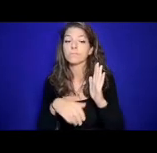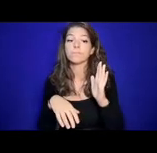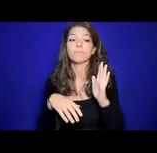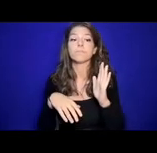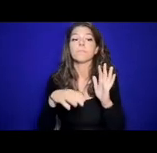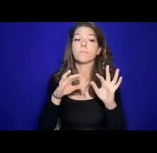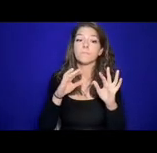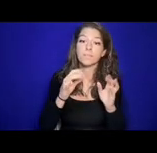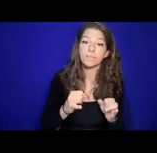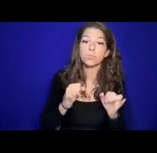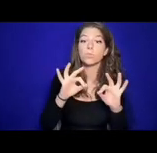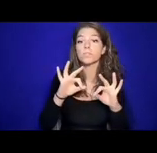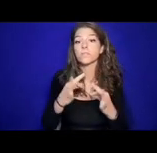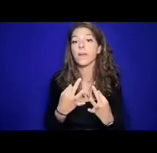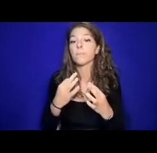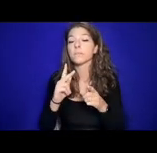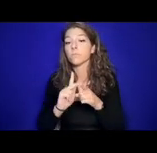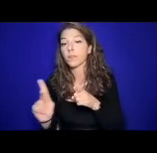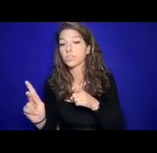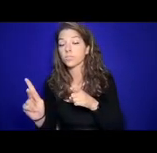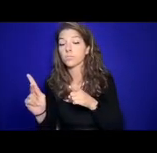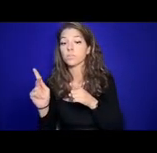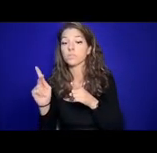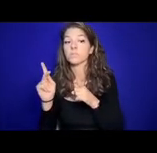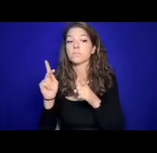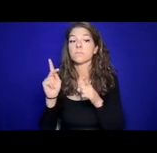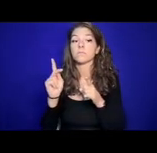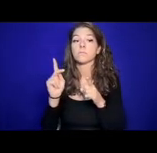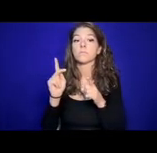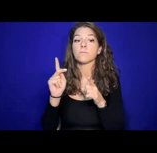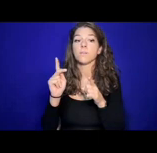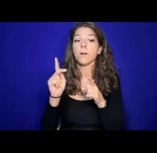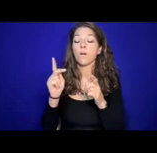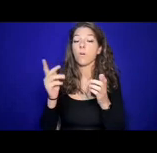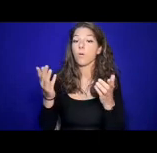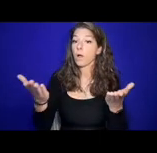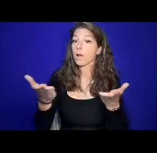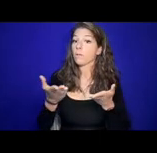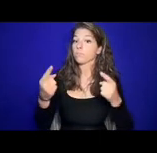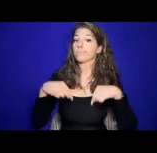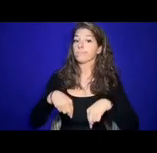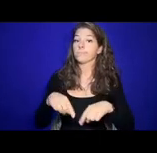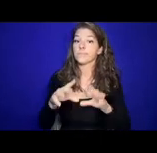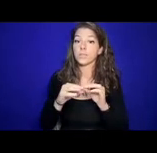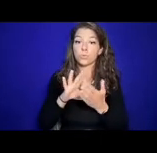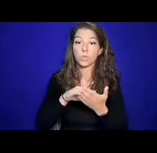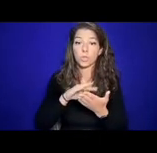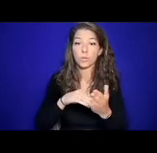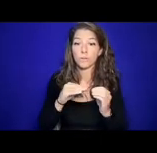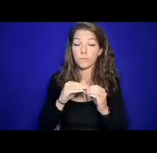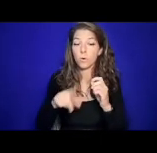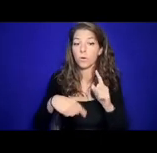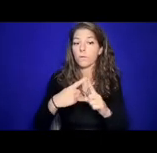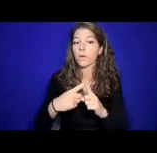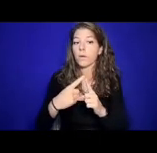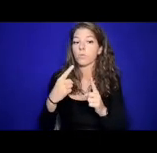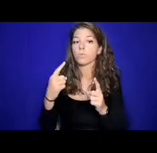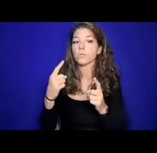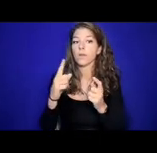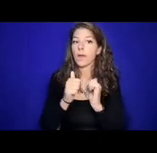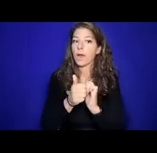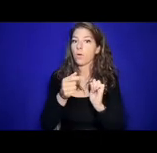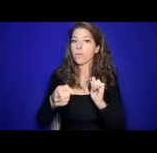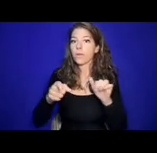individuals, families, other professionals are welcome to attend this session to learn more about the tasks that the entities